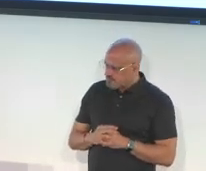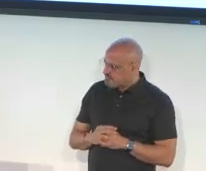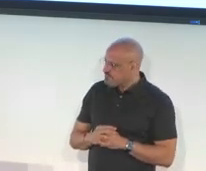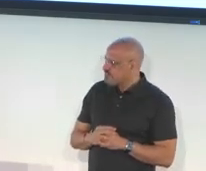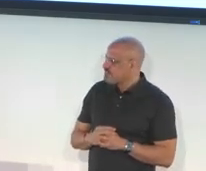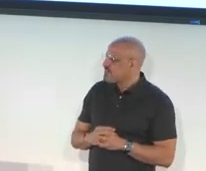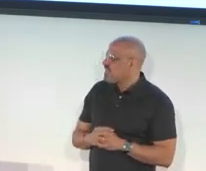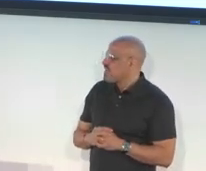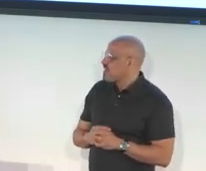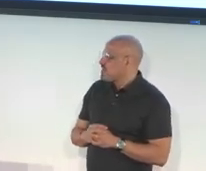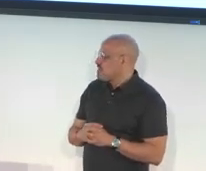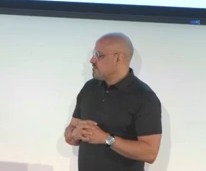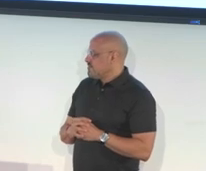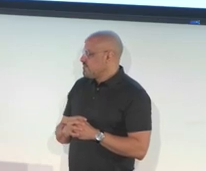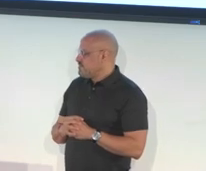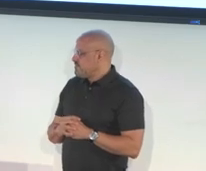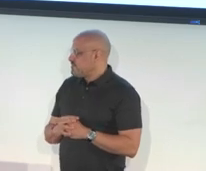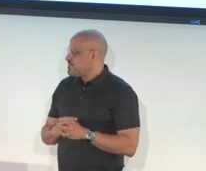Hello.